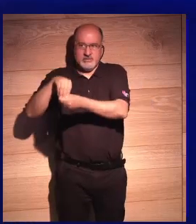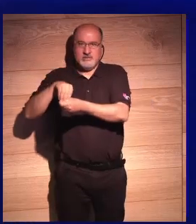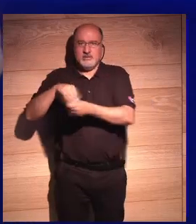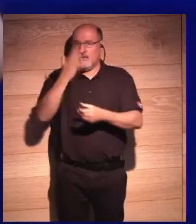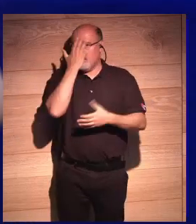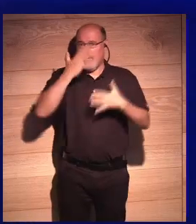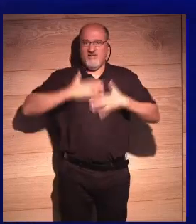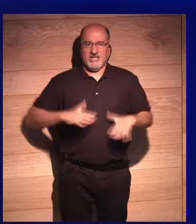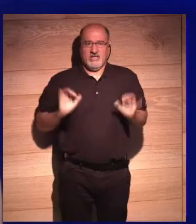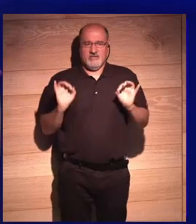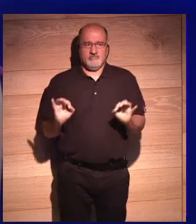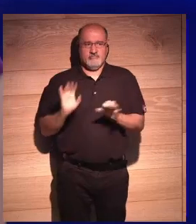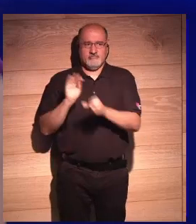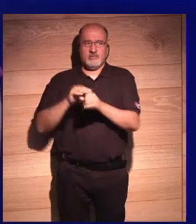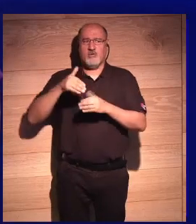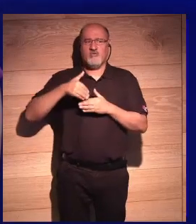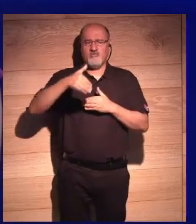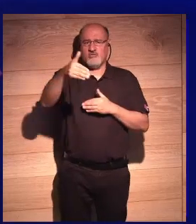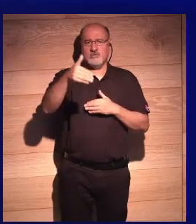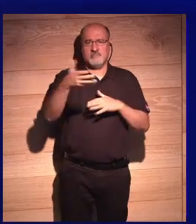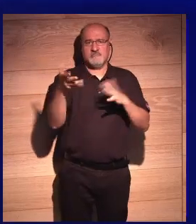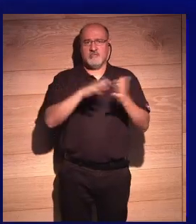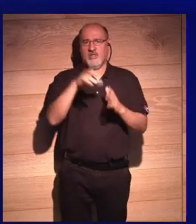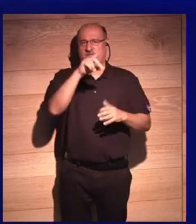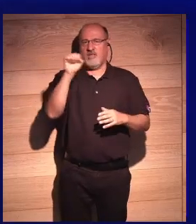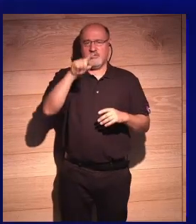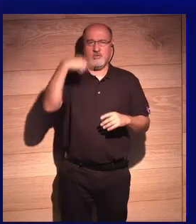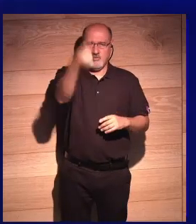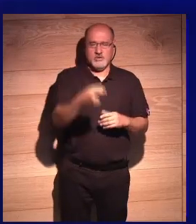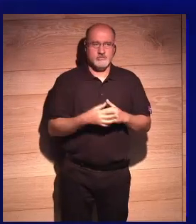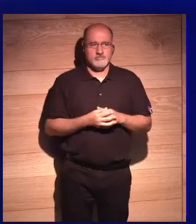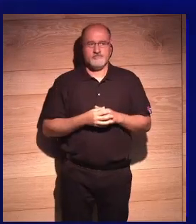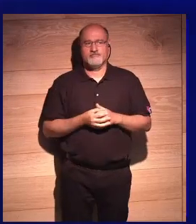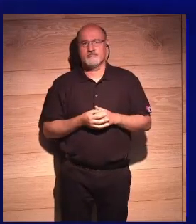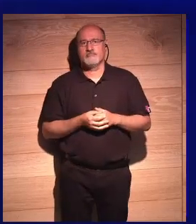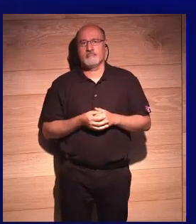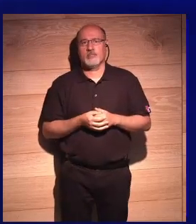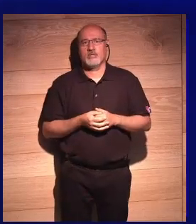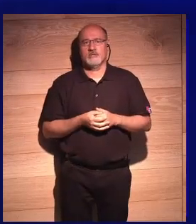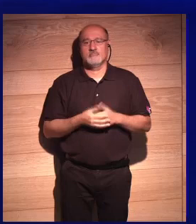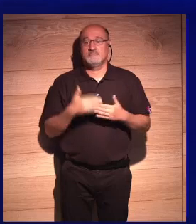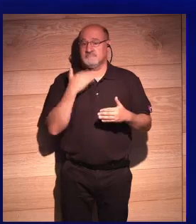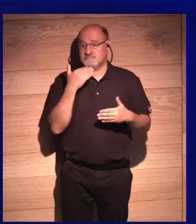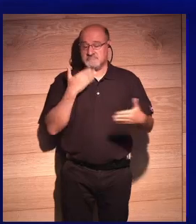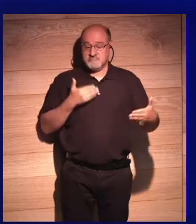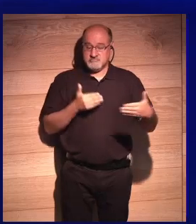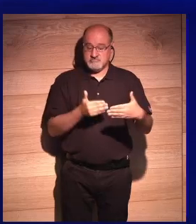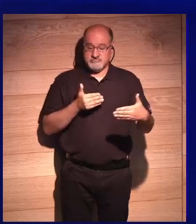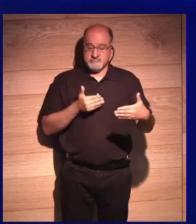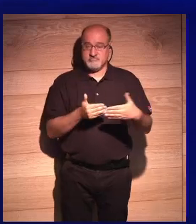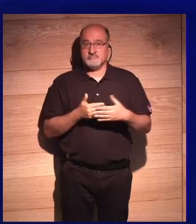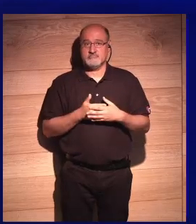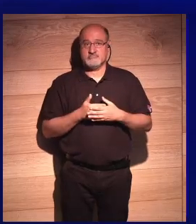reality. So I would say that, well, in terms of the future, I would speak about that.